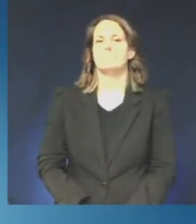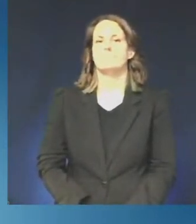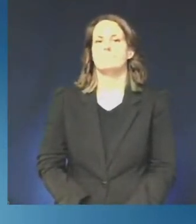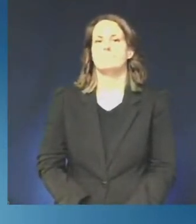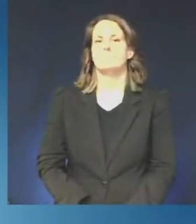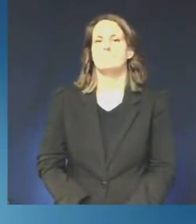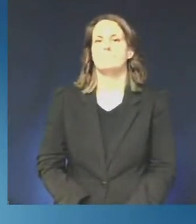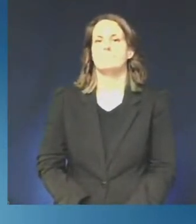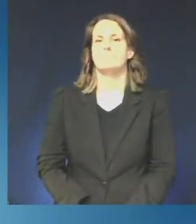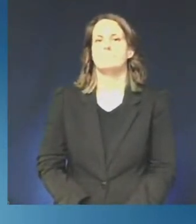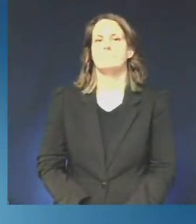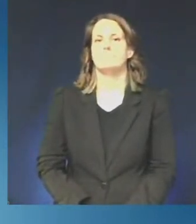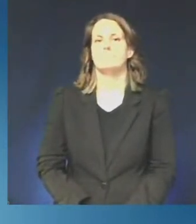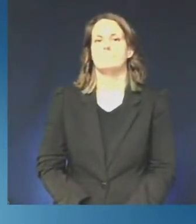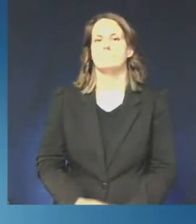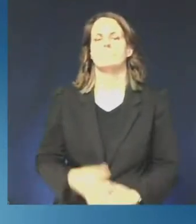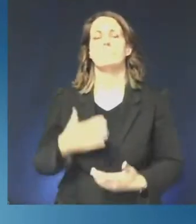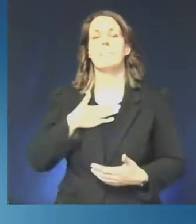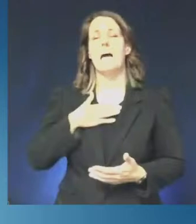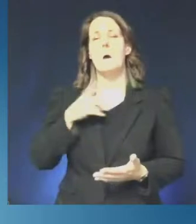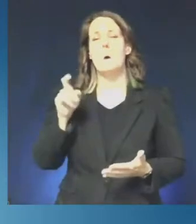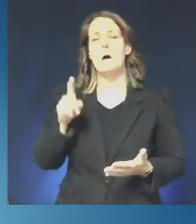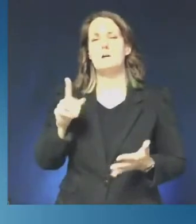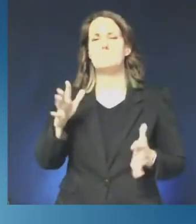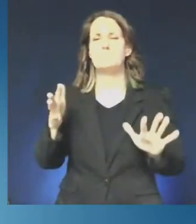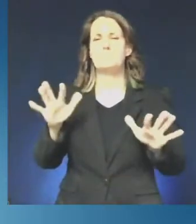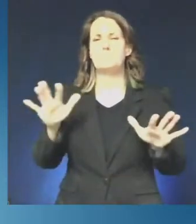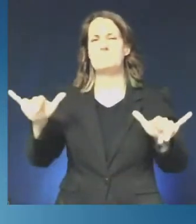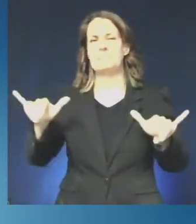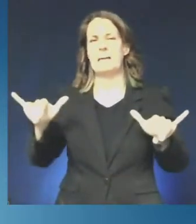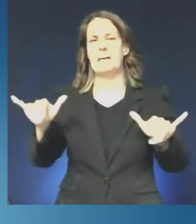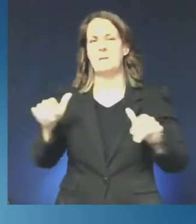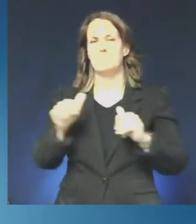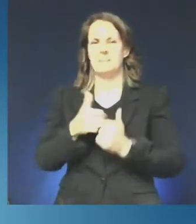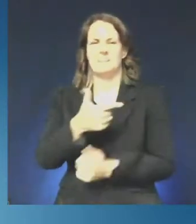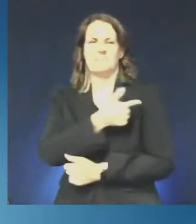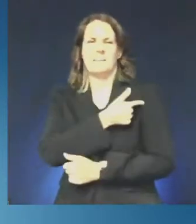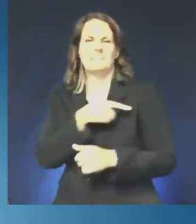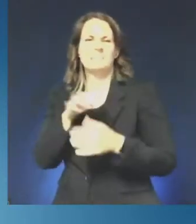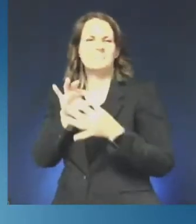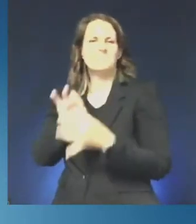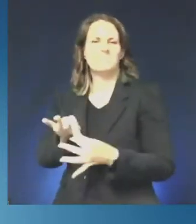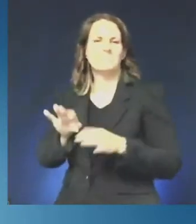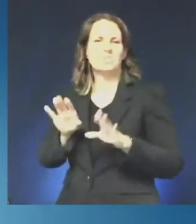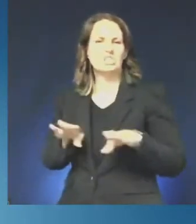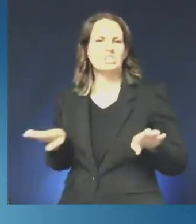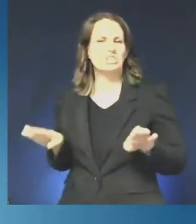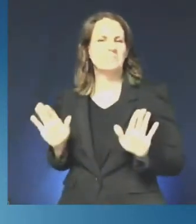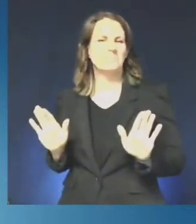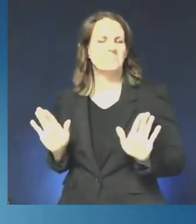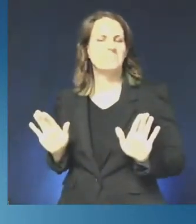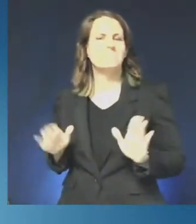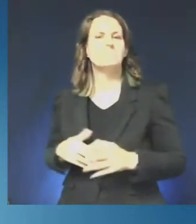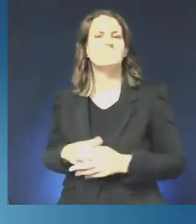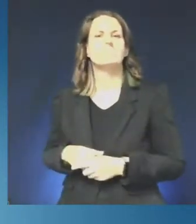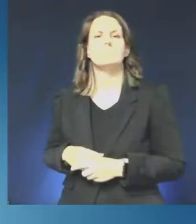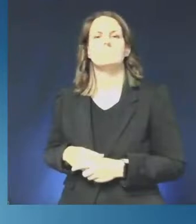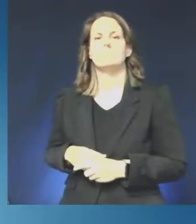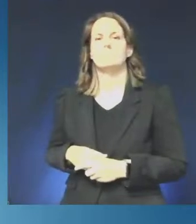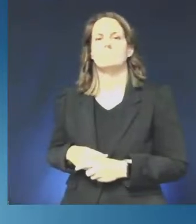asked about vaccines for children. As UW Health launches